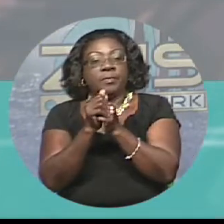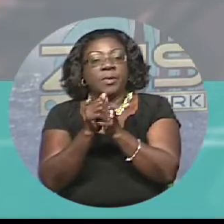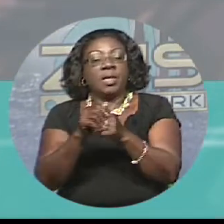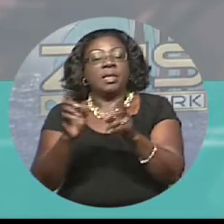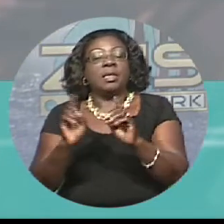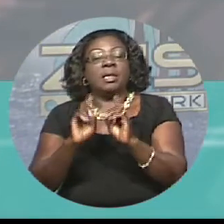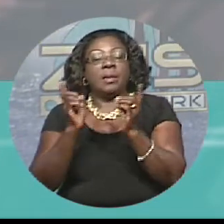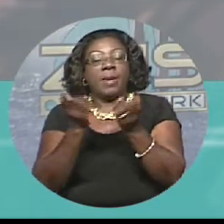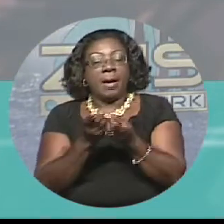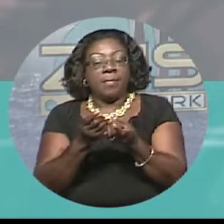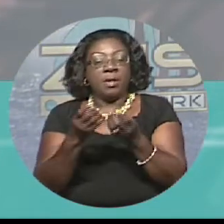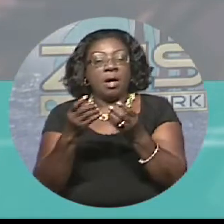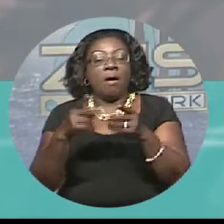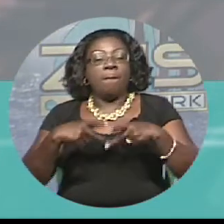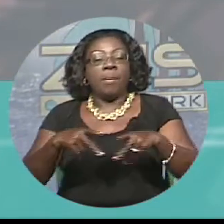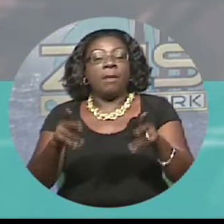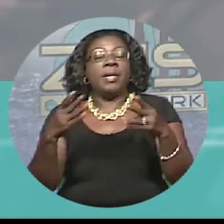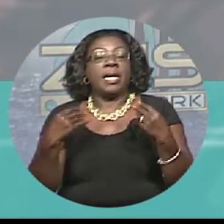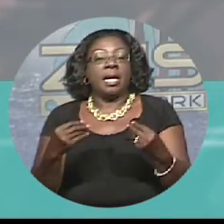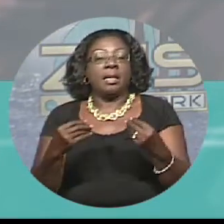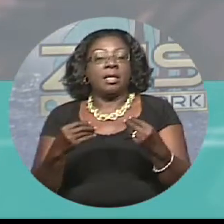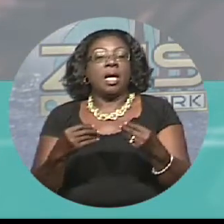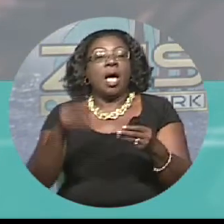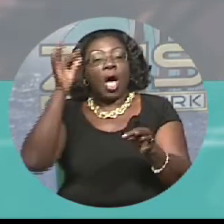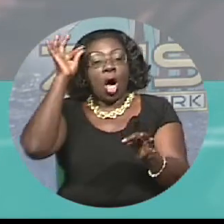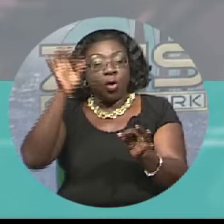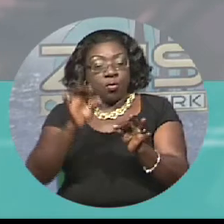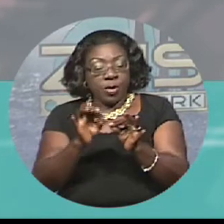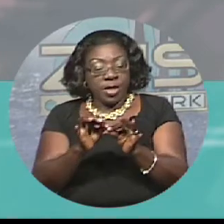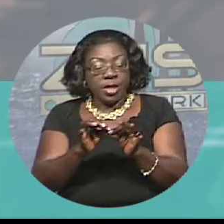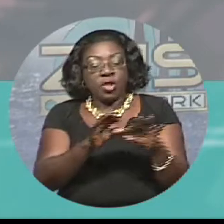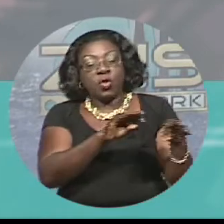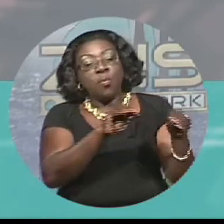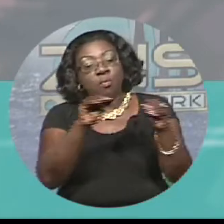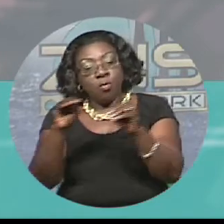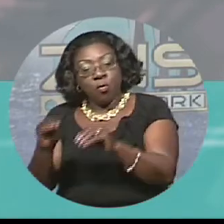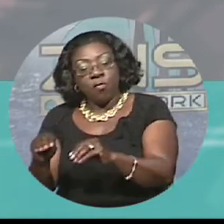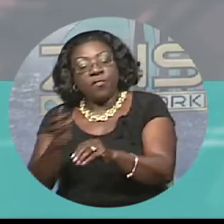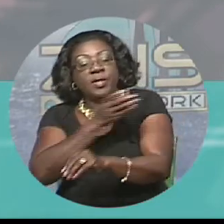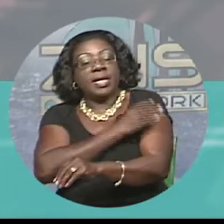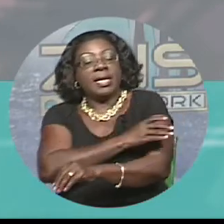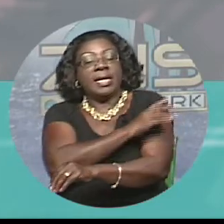agreed to relocate the clinic to this building, which now has